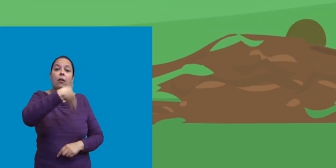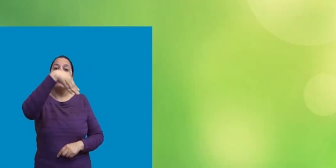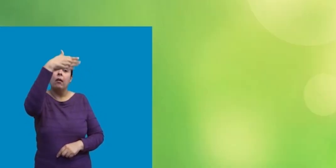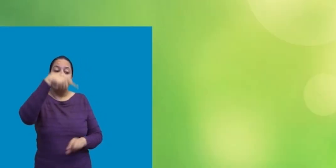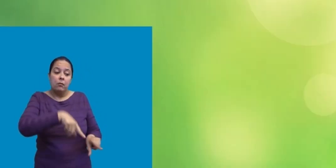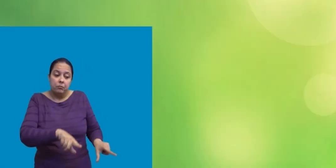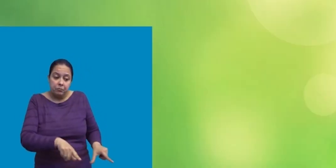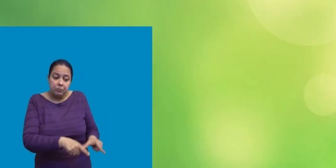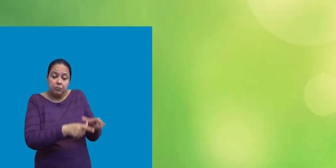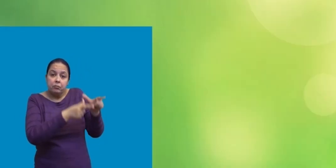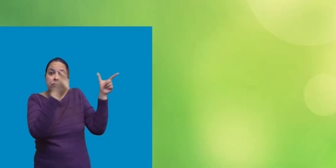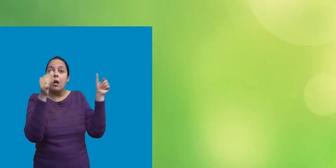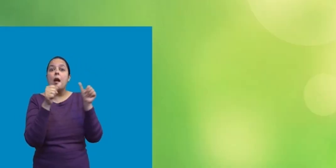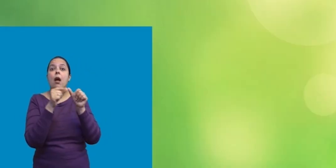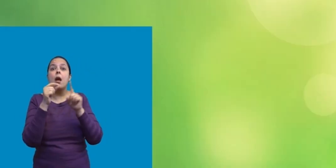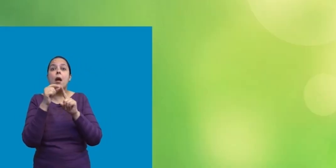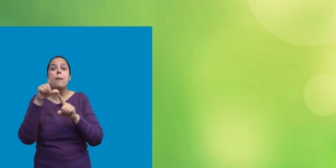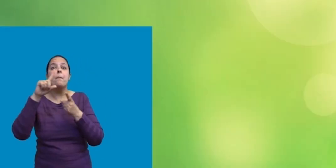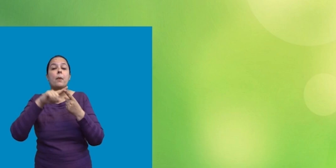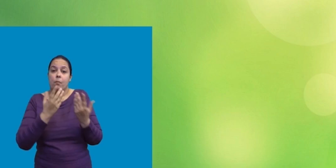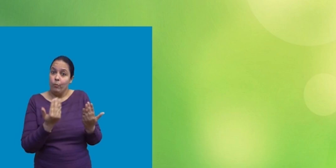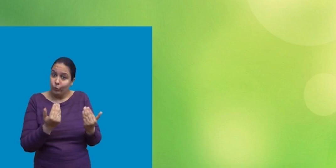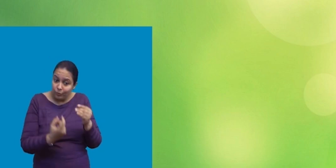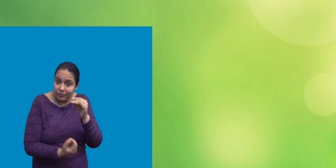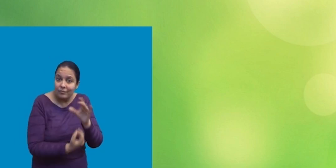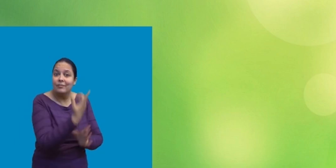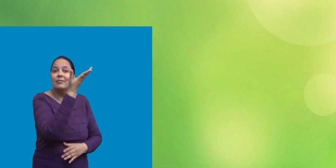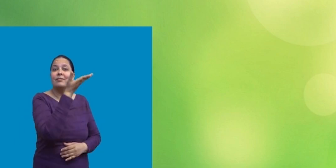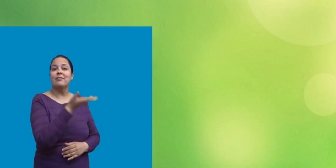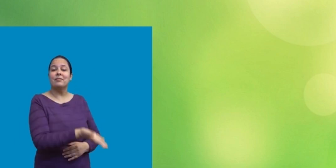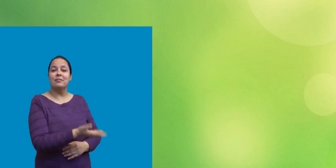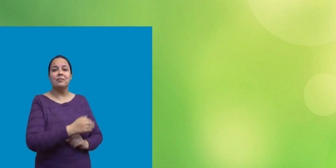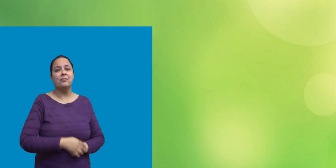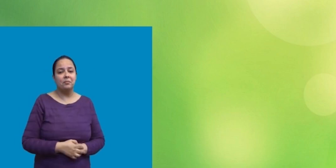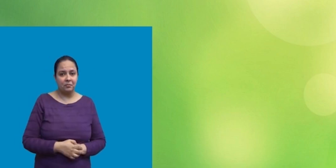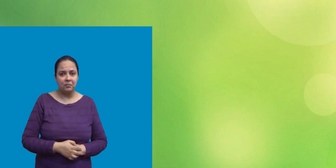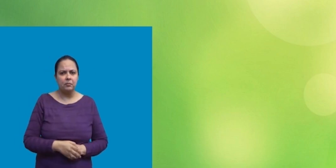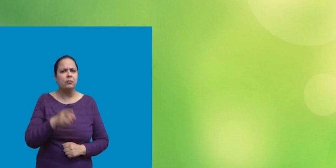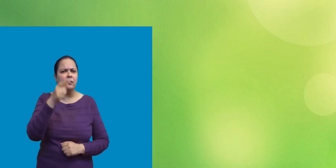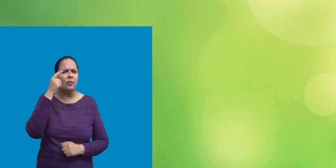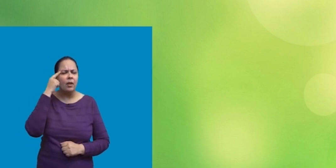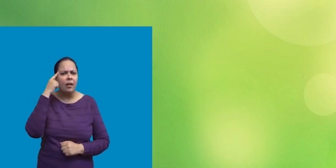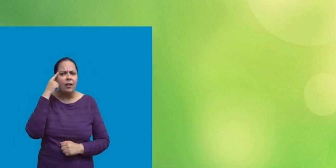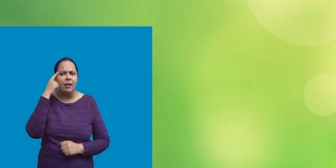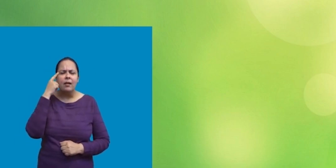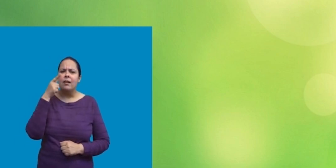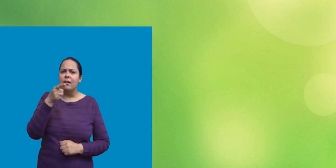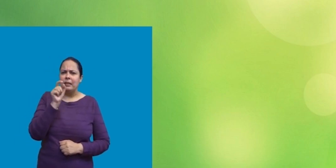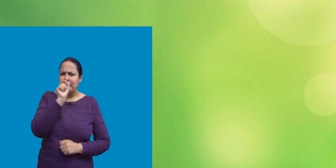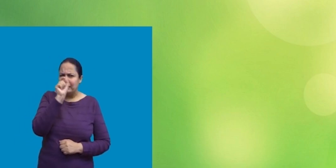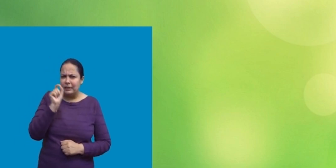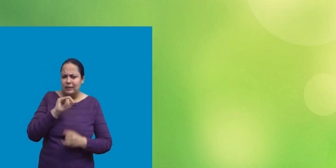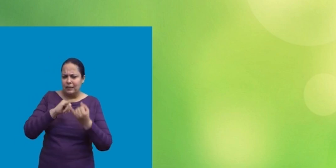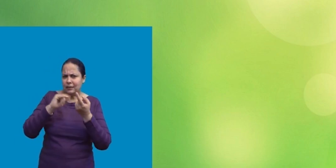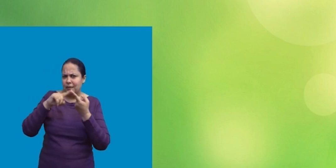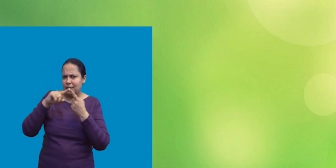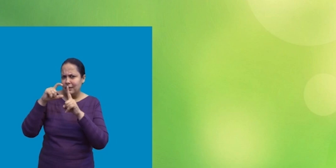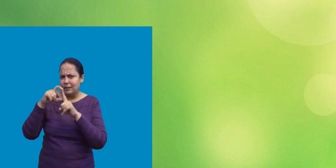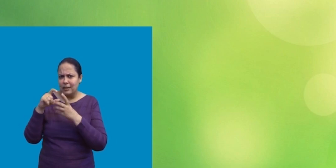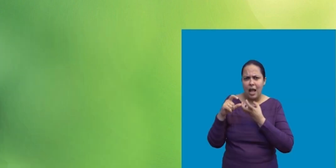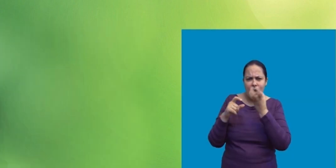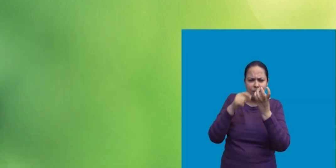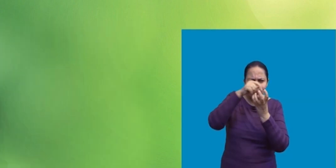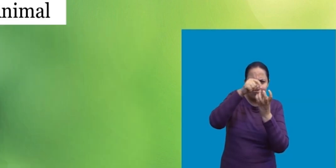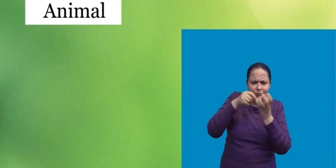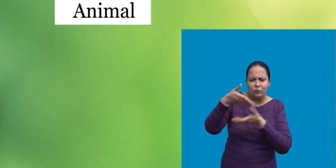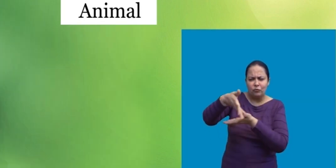So friends, have you also learnt how a seed can move from one place to another? Let's